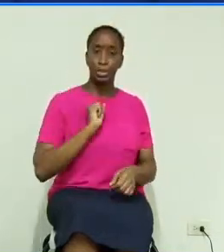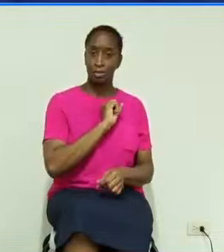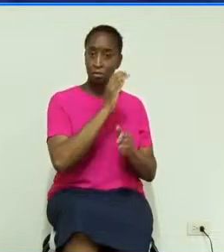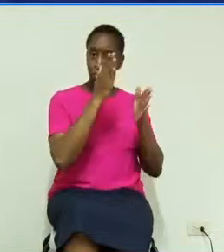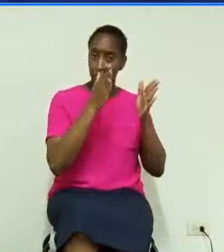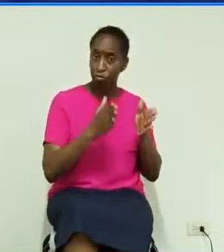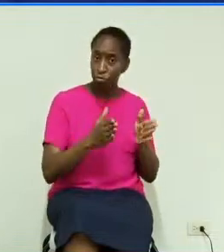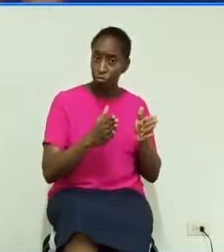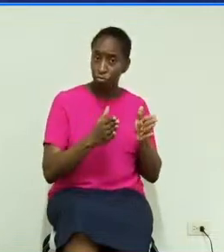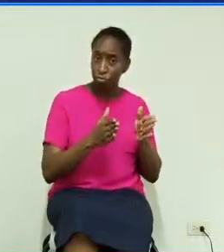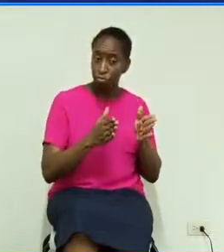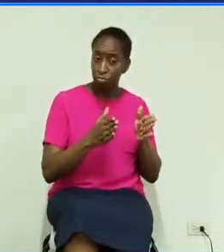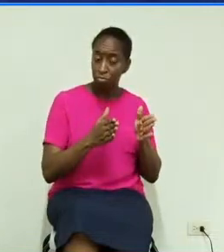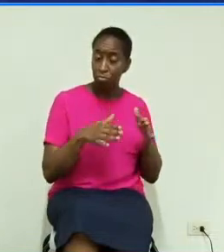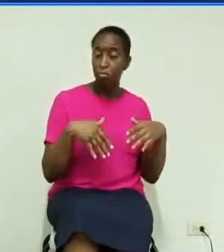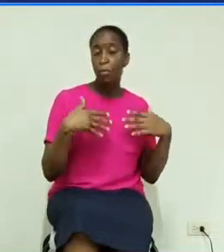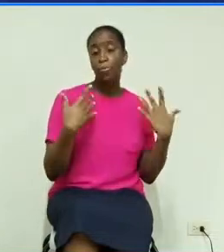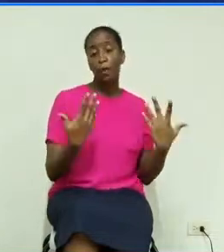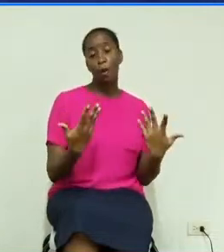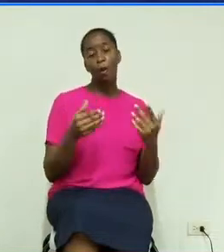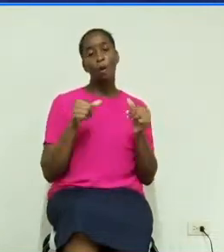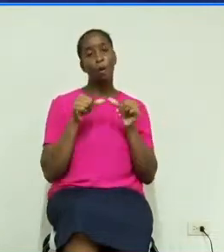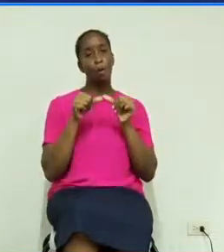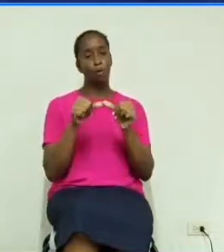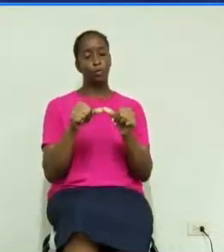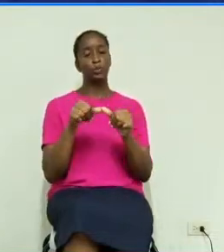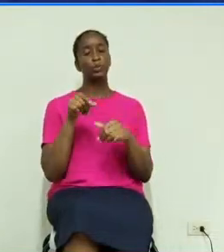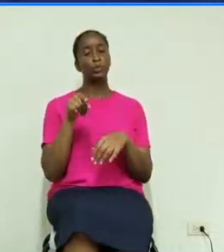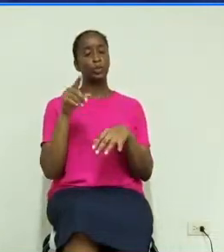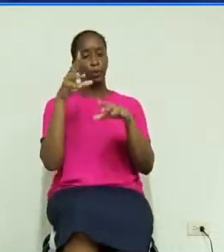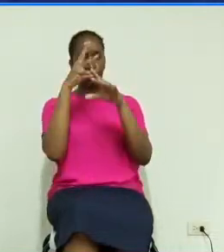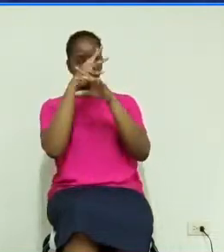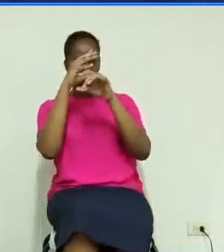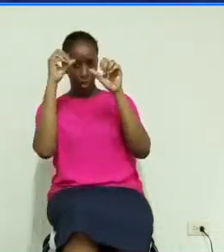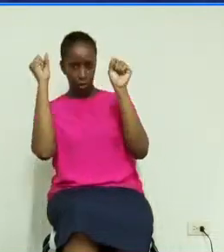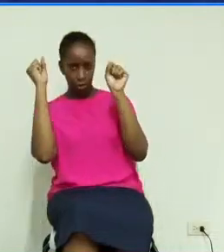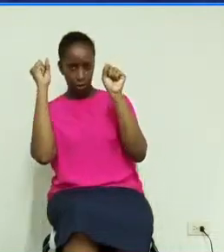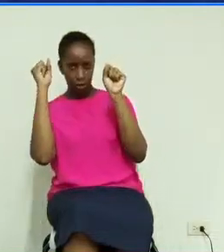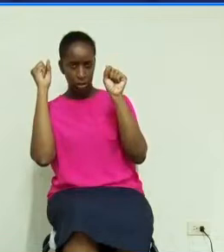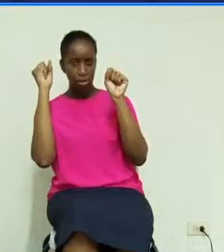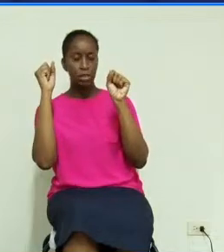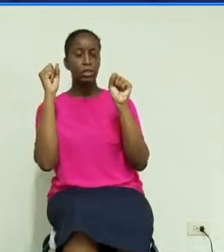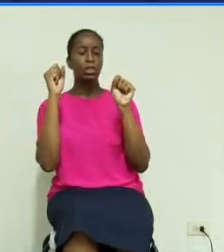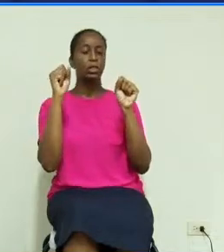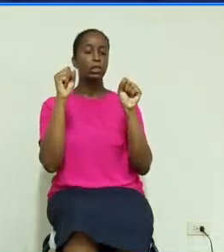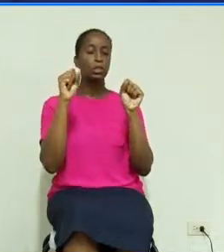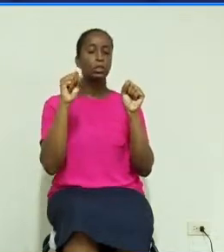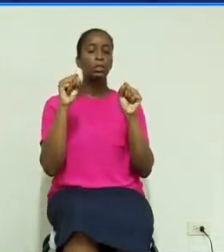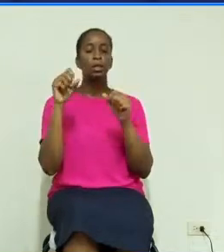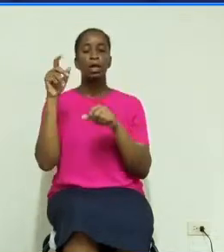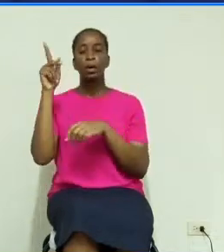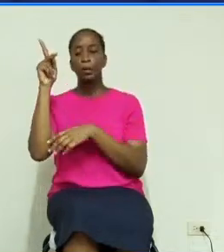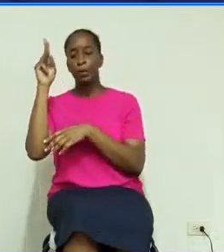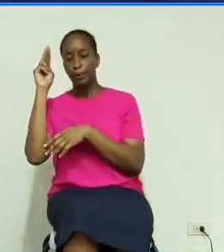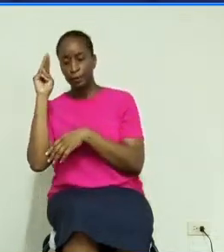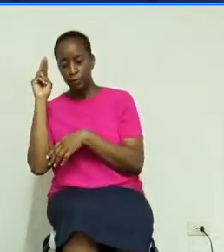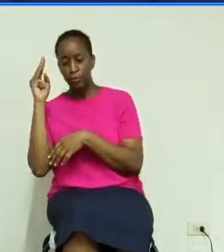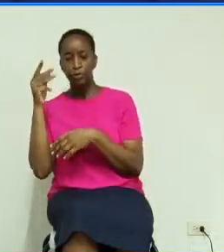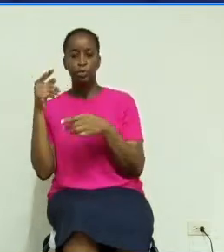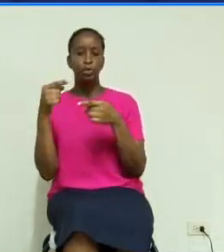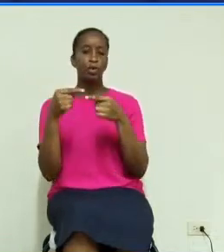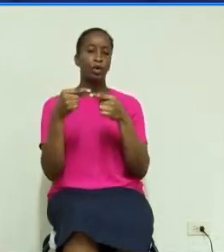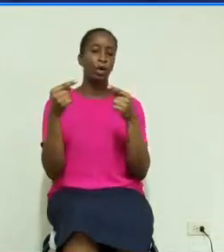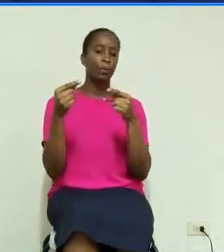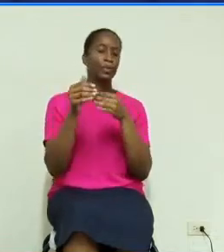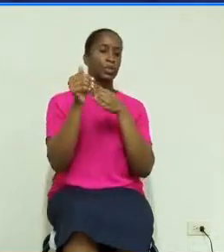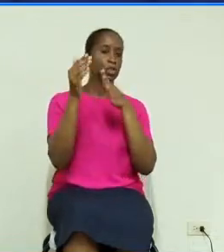nominates persons within certain fields, right? And if you're speaking about Senate allowing